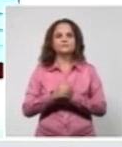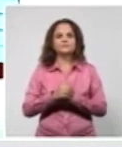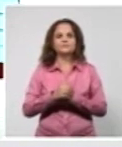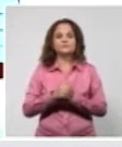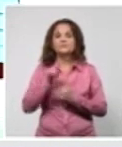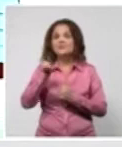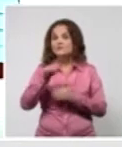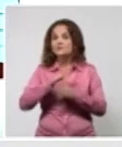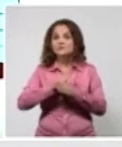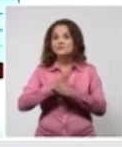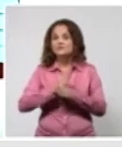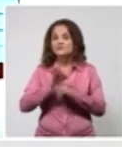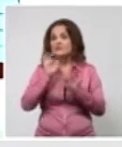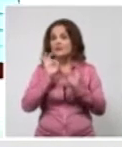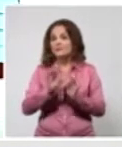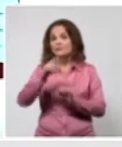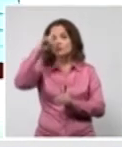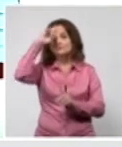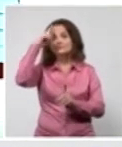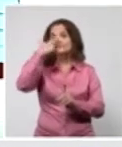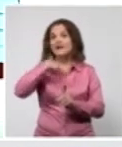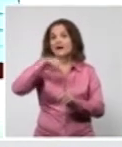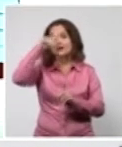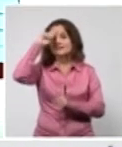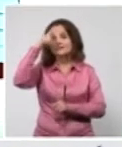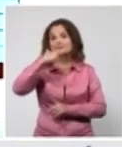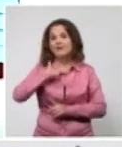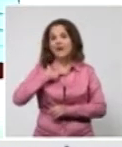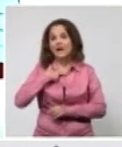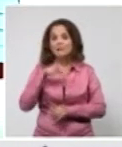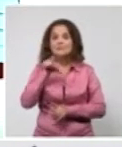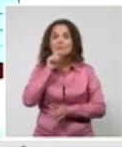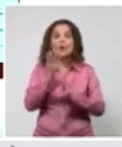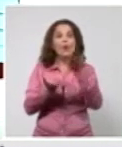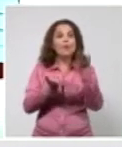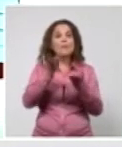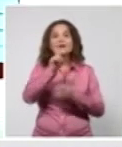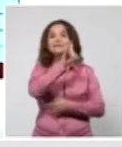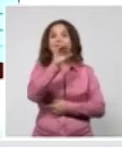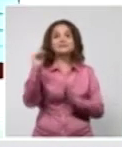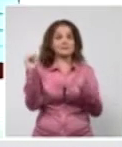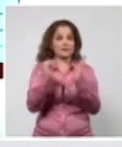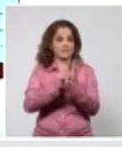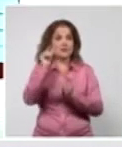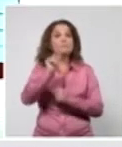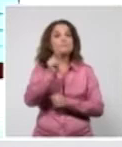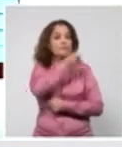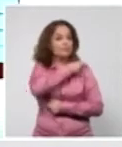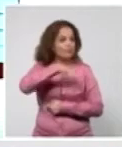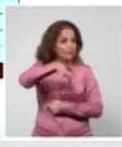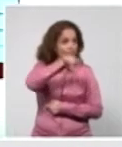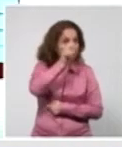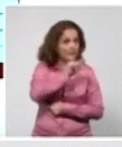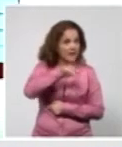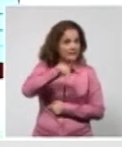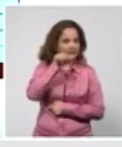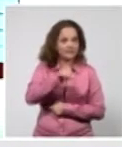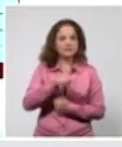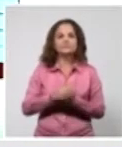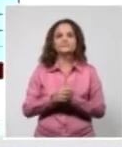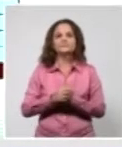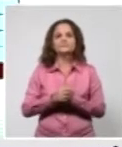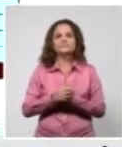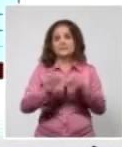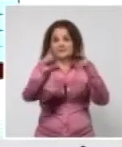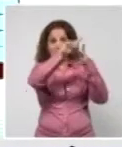19.48. Matanzas lower than the day before with 10.14. Santo Espíritus rate